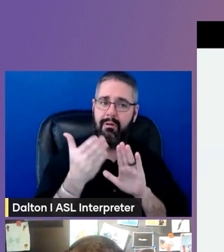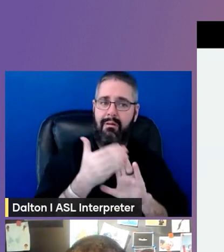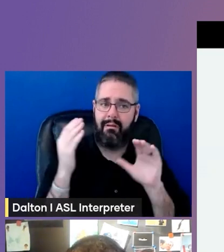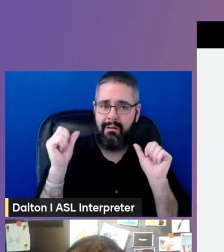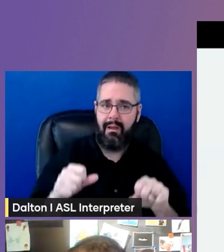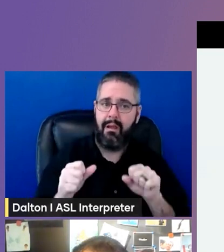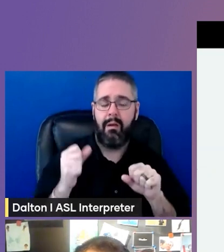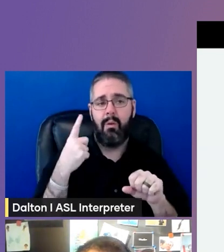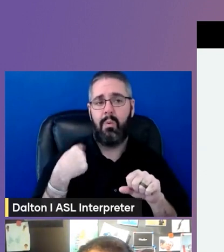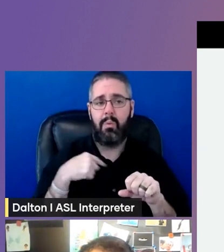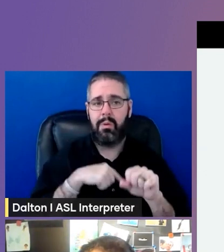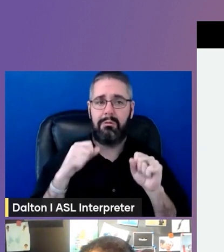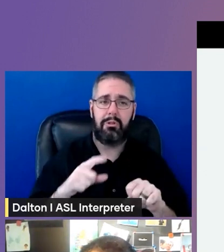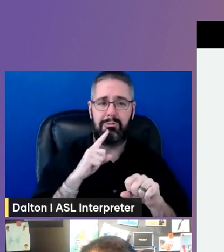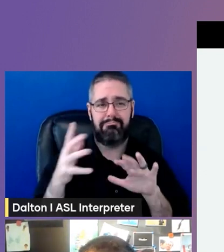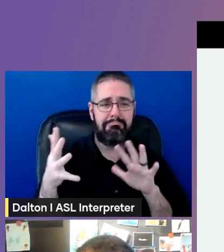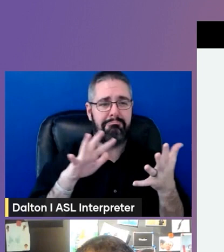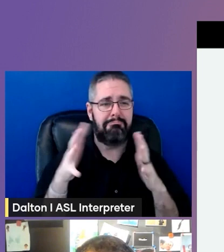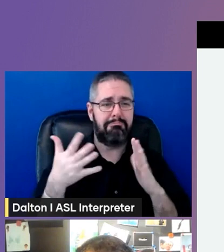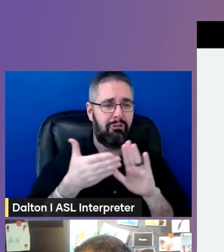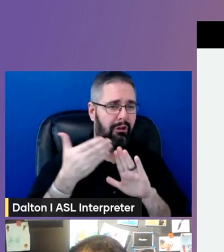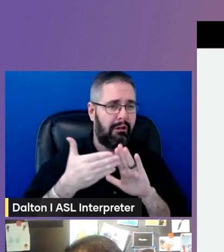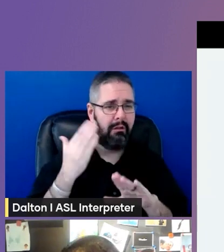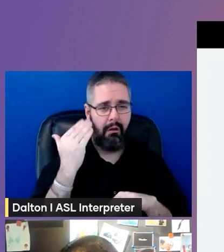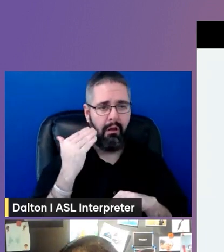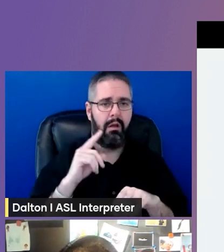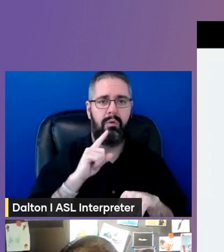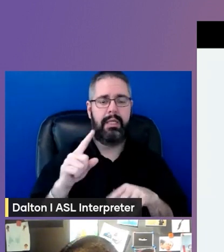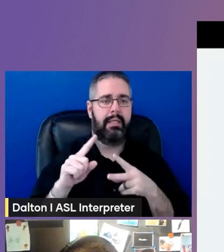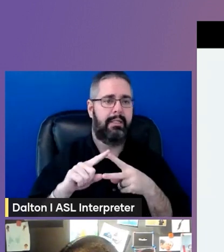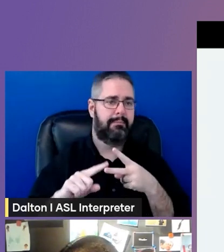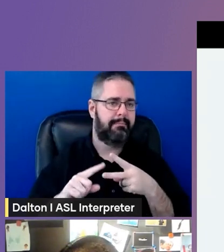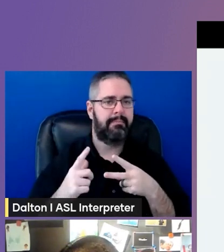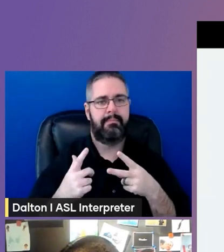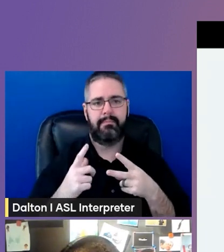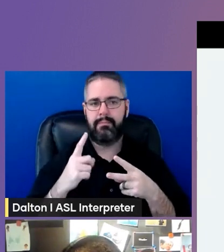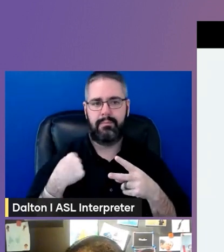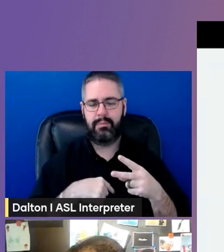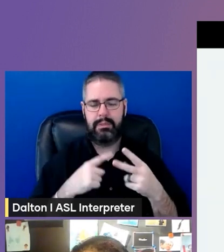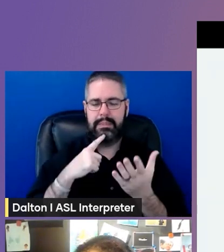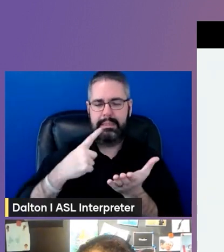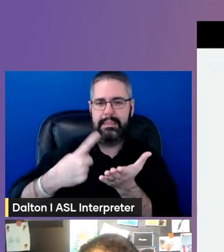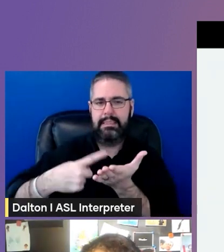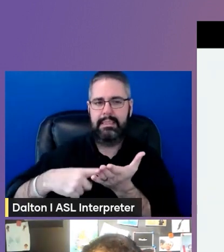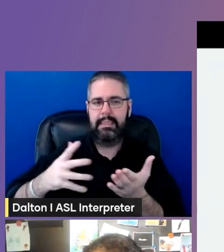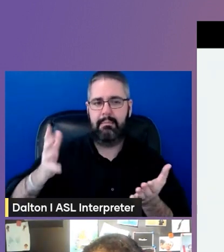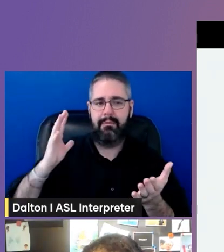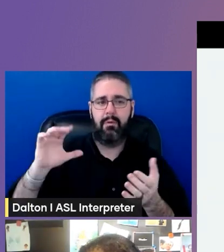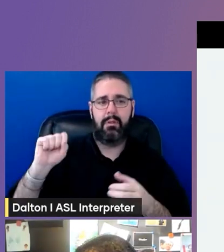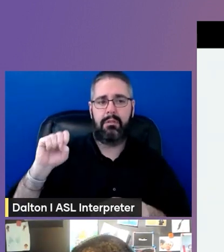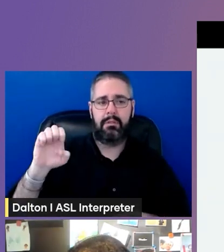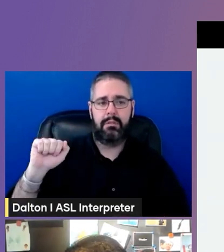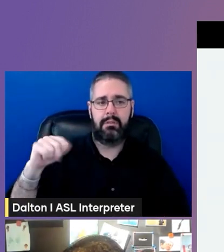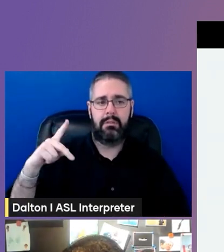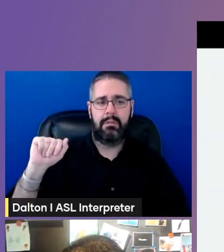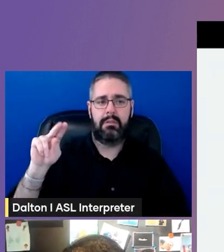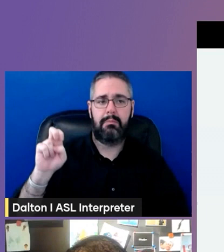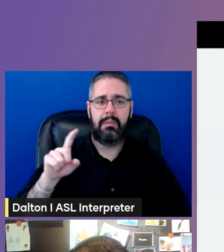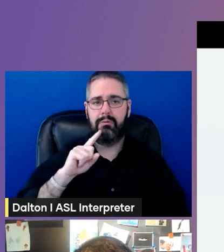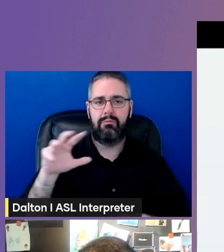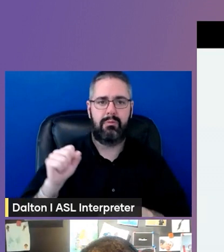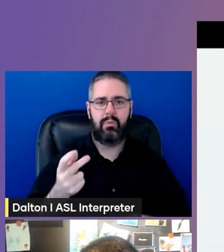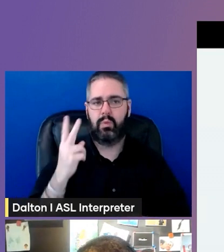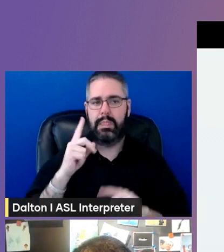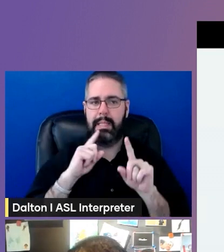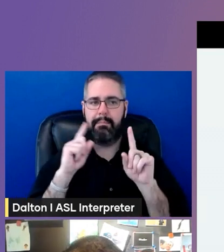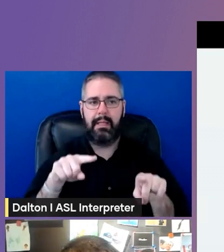could sort of run it because one of as we discussed it before, Seaplane deploy actually just take 2 commands